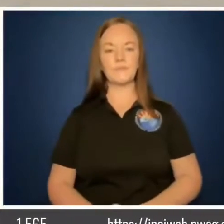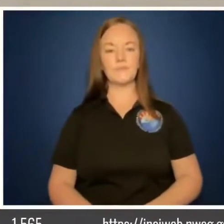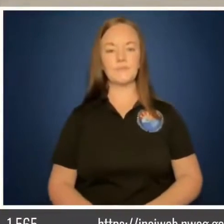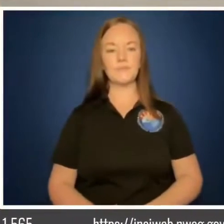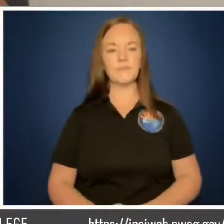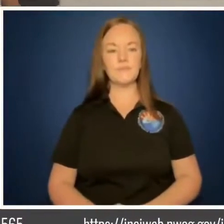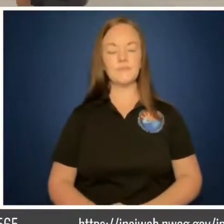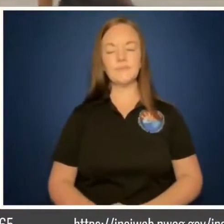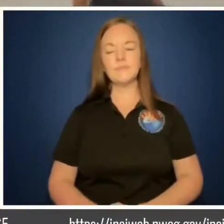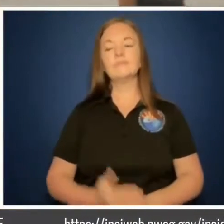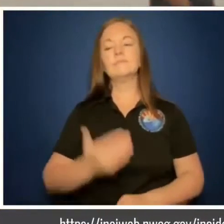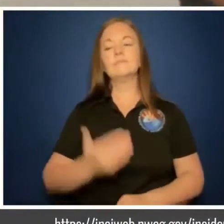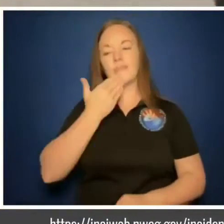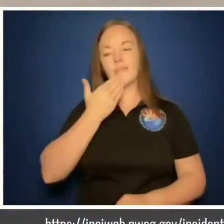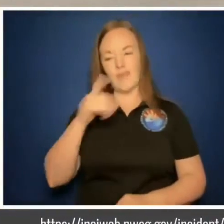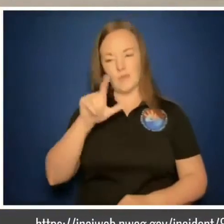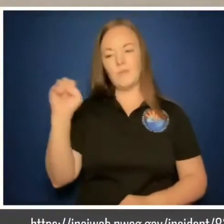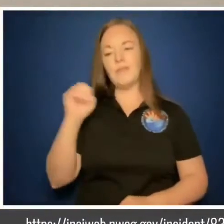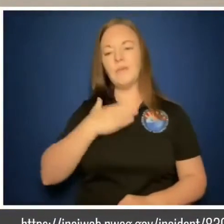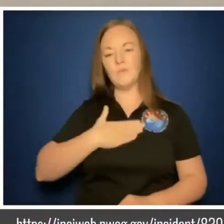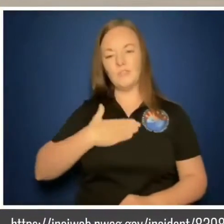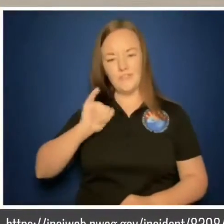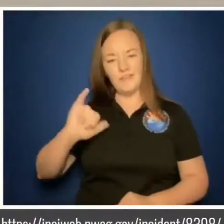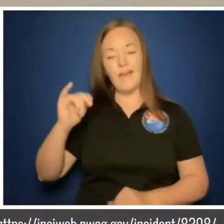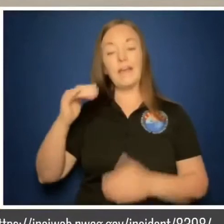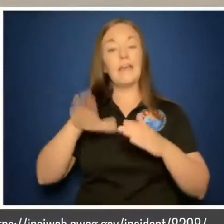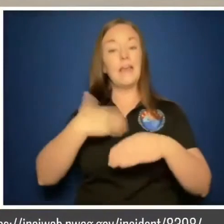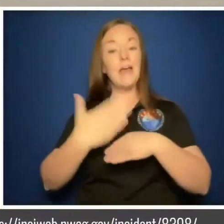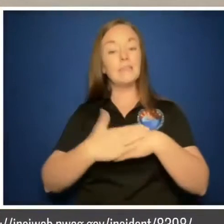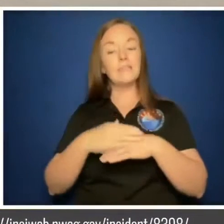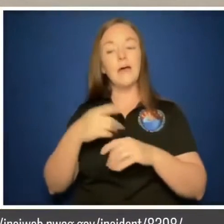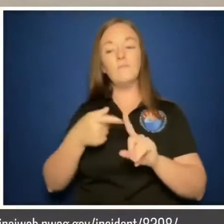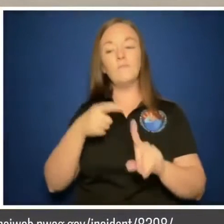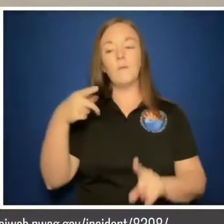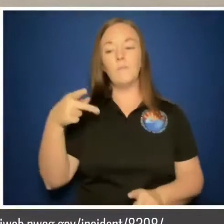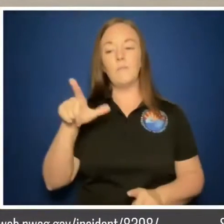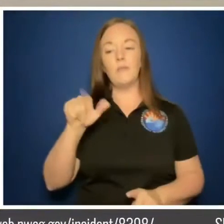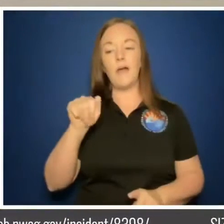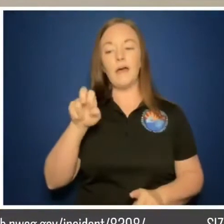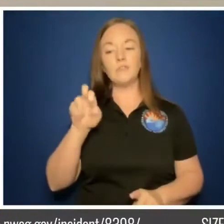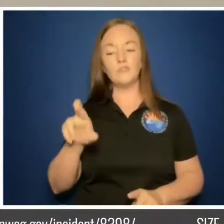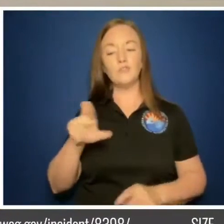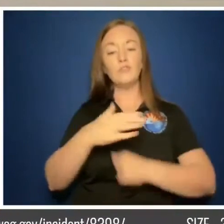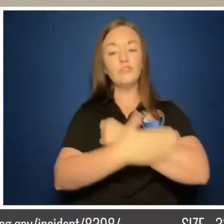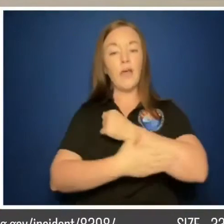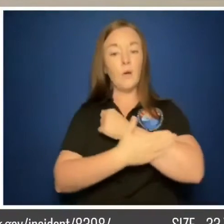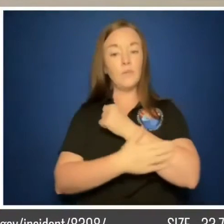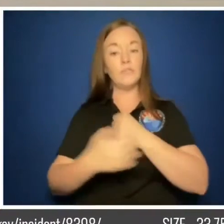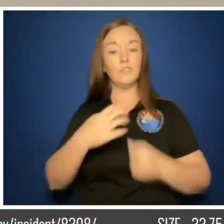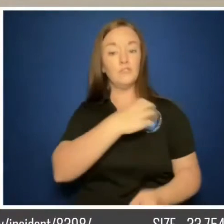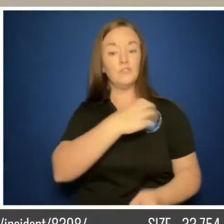Thank you, Lee. Appreciate that. Next up, we're going to bring up from Placer County Sheriff's Office, Lieutenant John Barnhart.